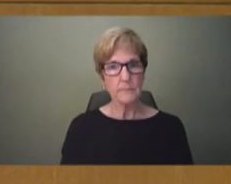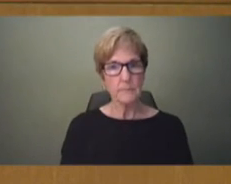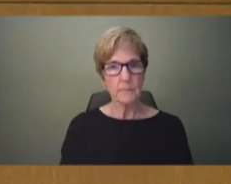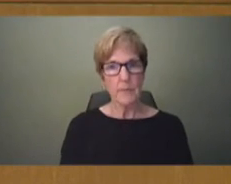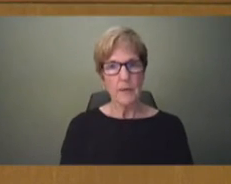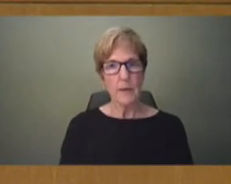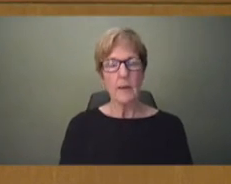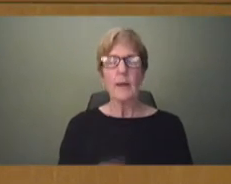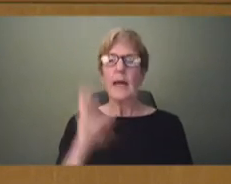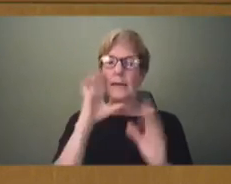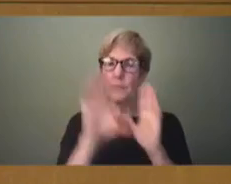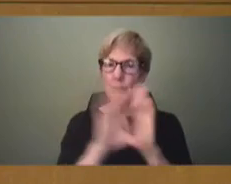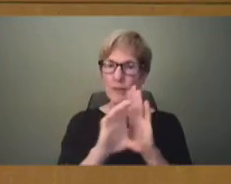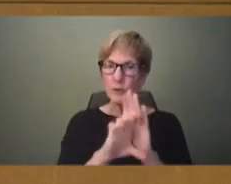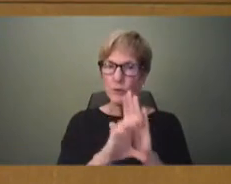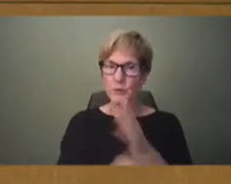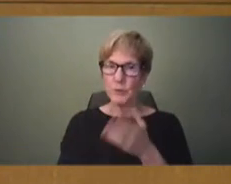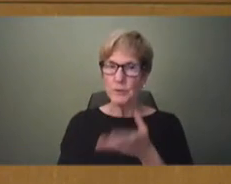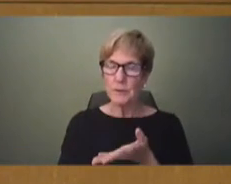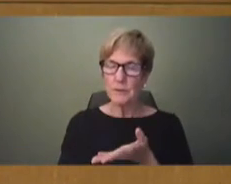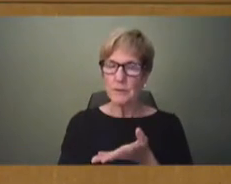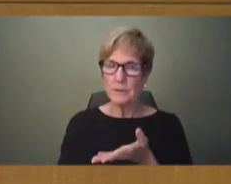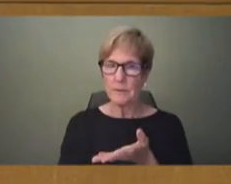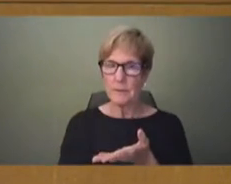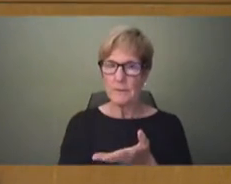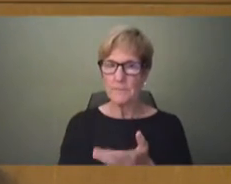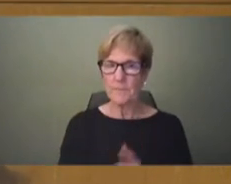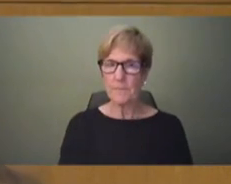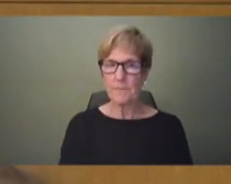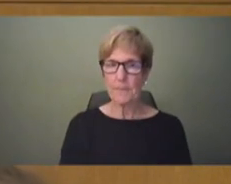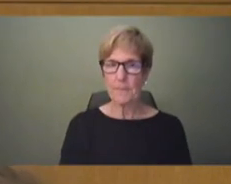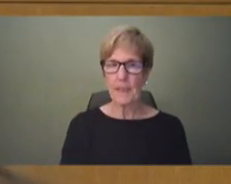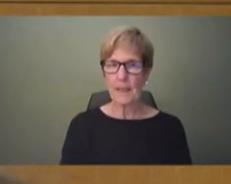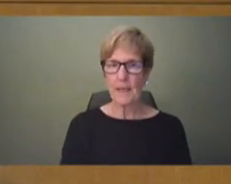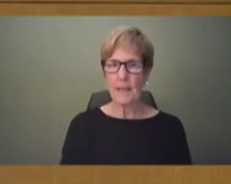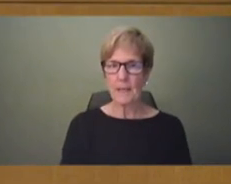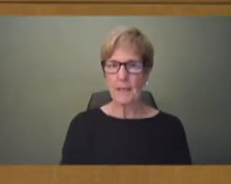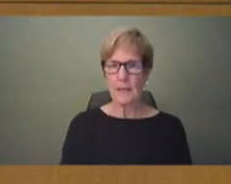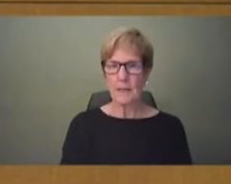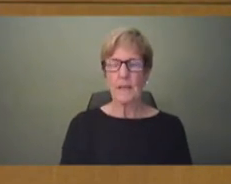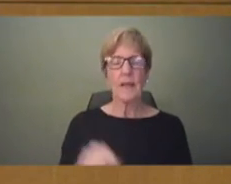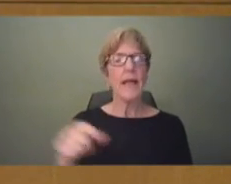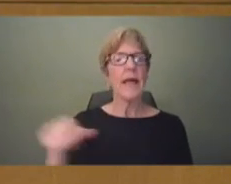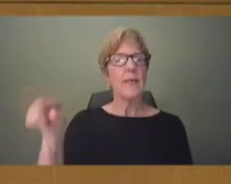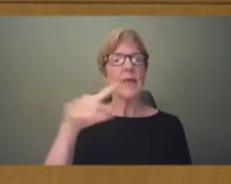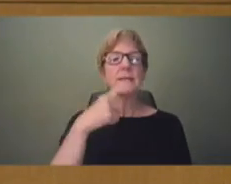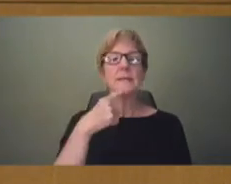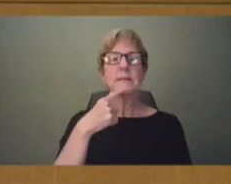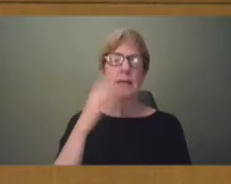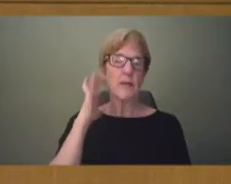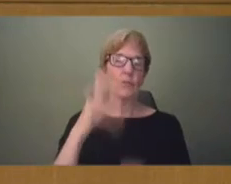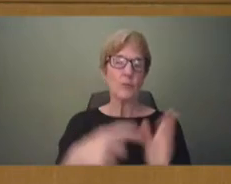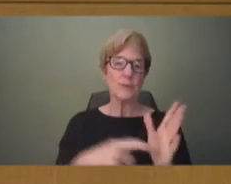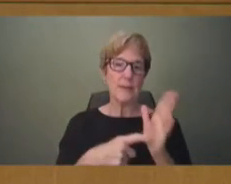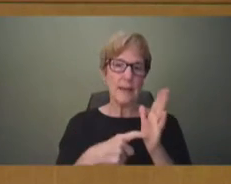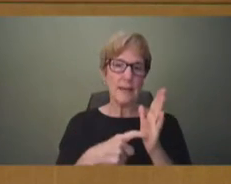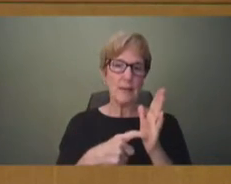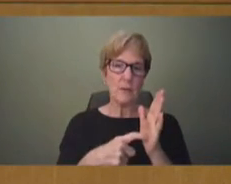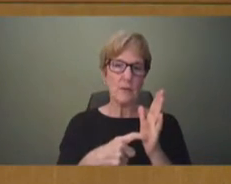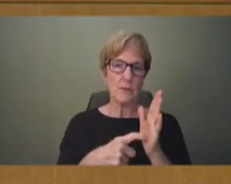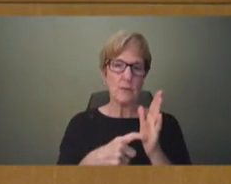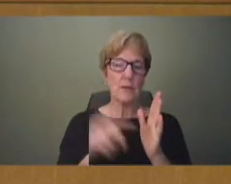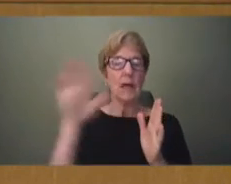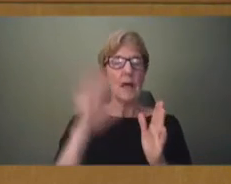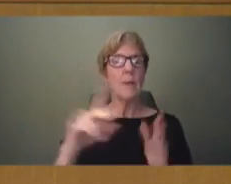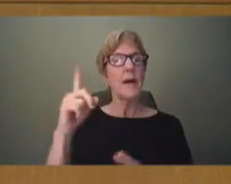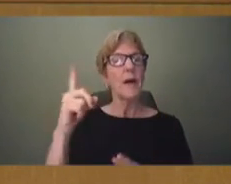pictures here of what I'm talking about and they said it was going to take about a year